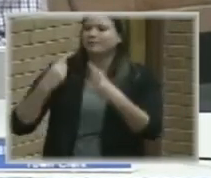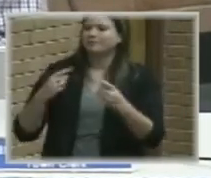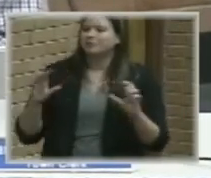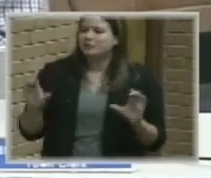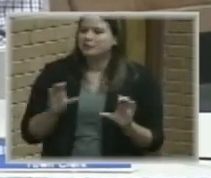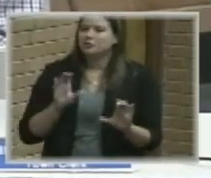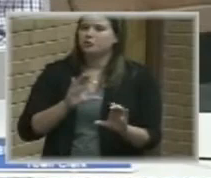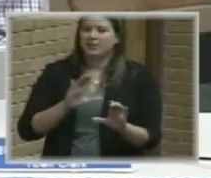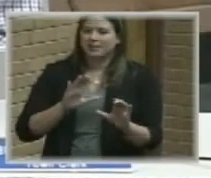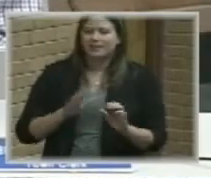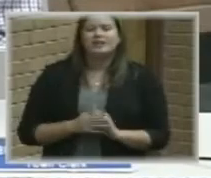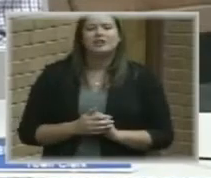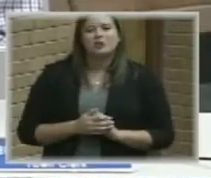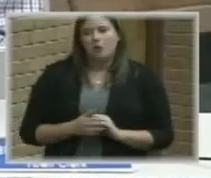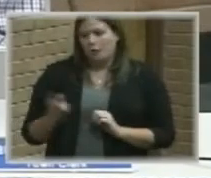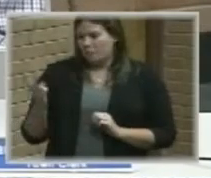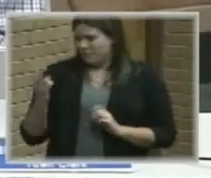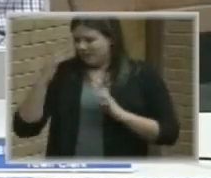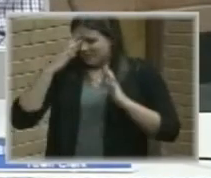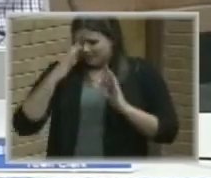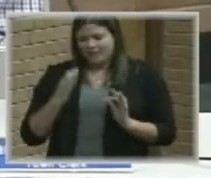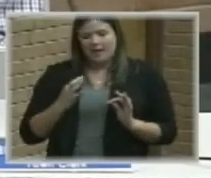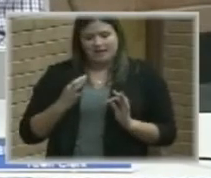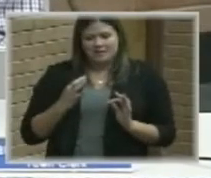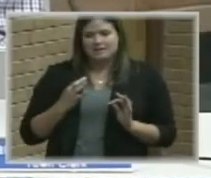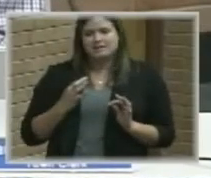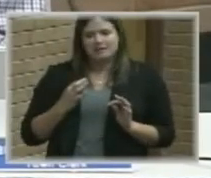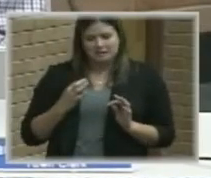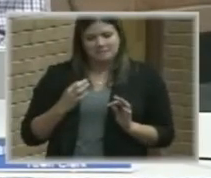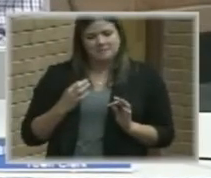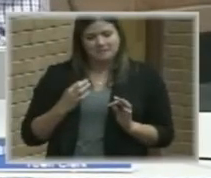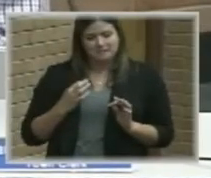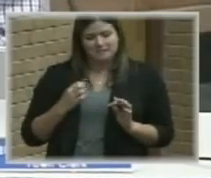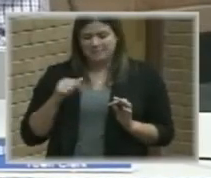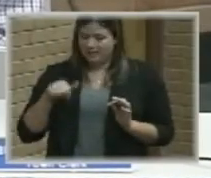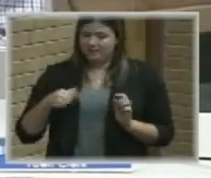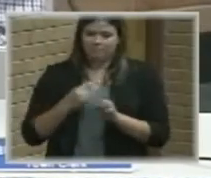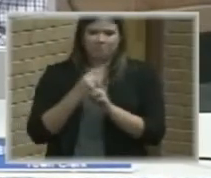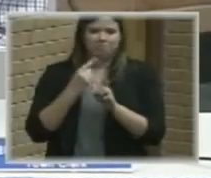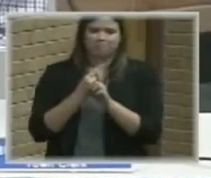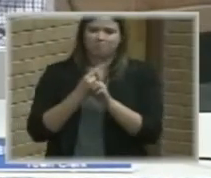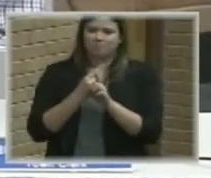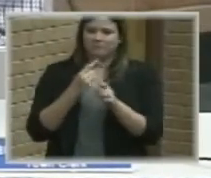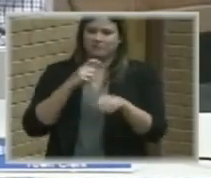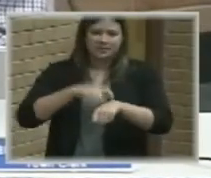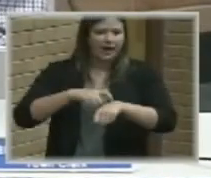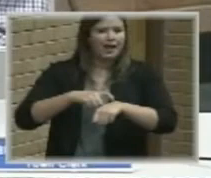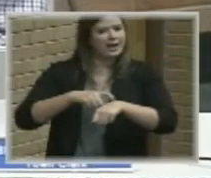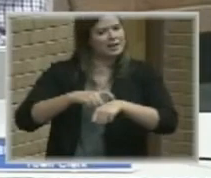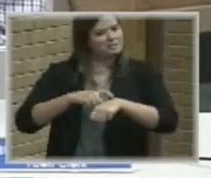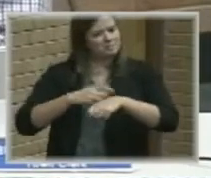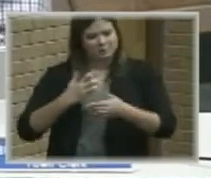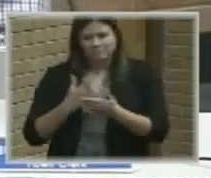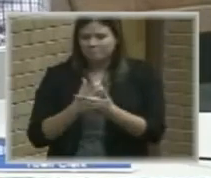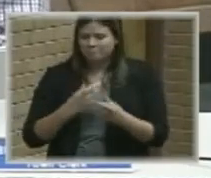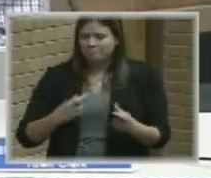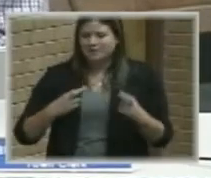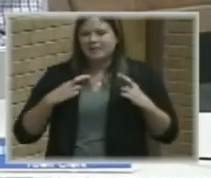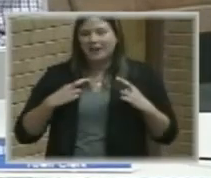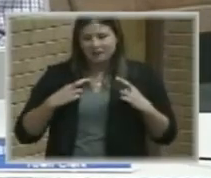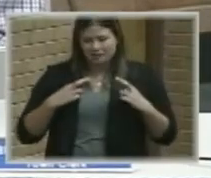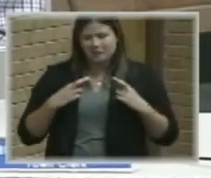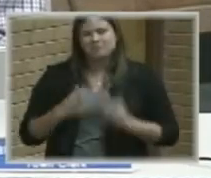and decided that this was the appropriate time for them to do so. His wife had retired earlier this